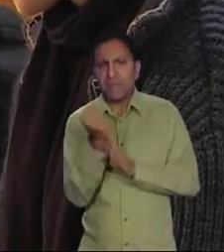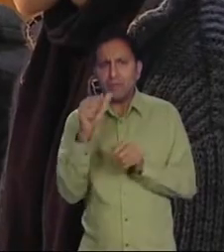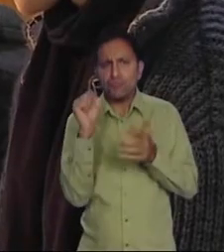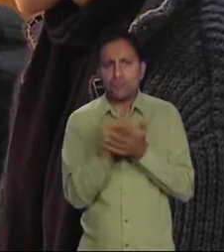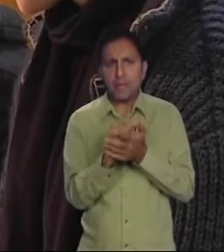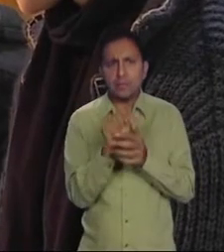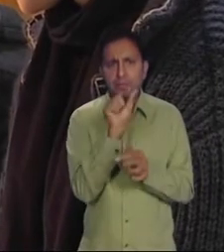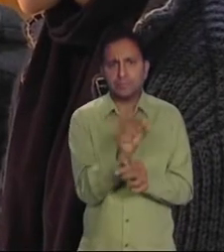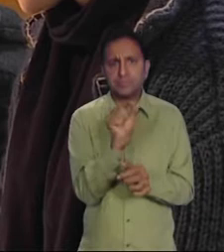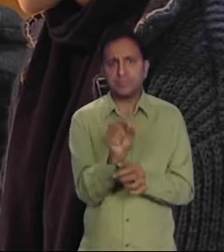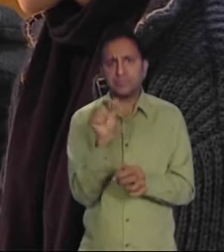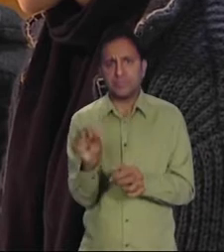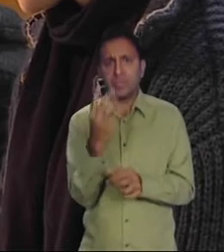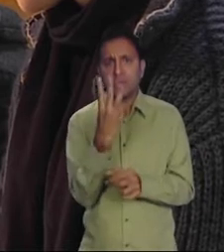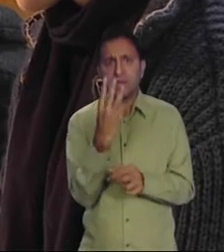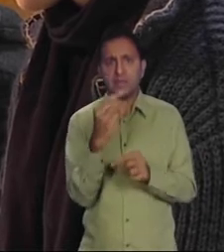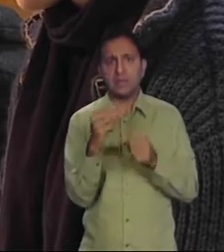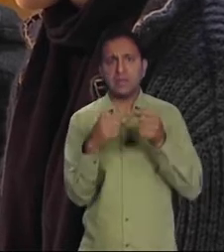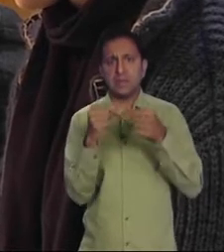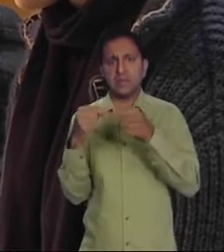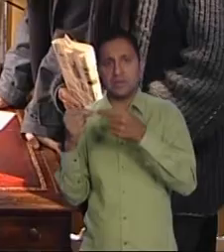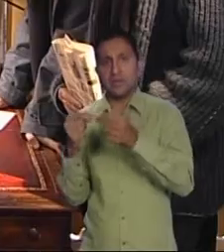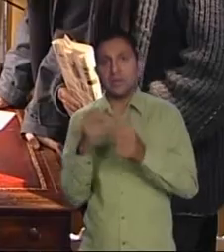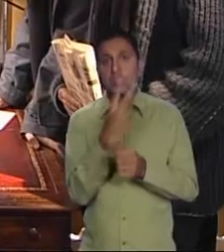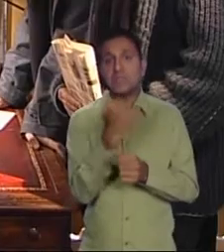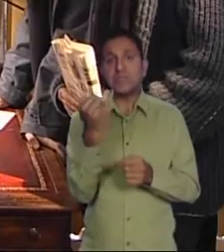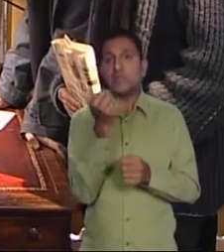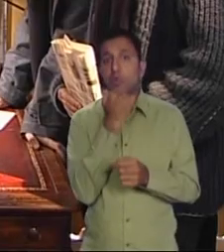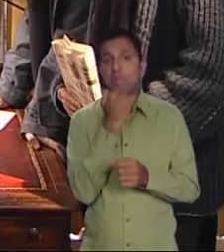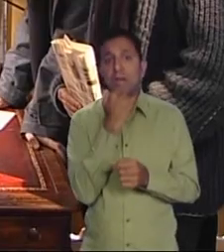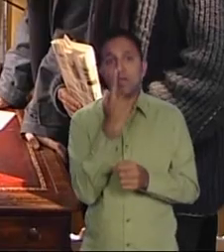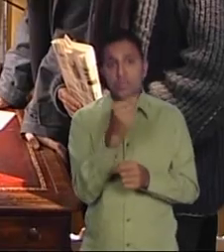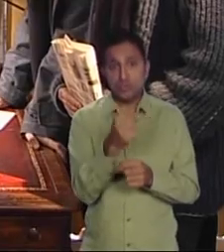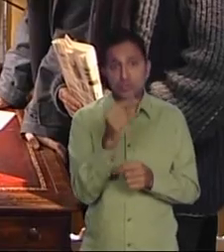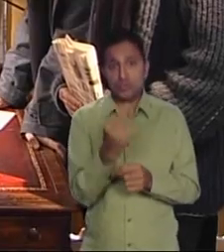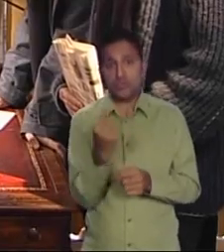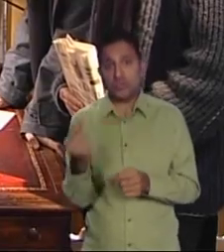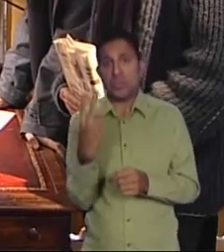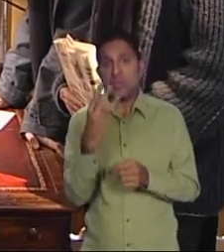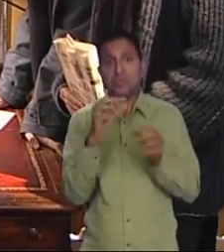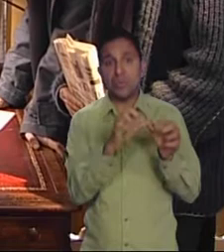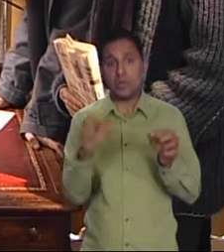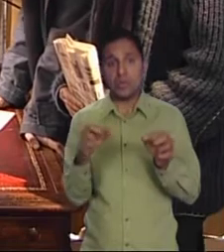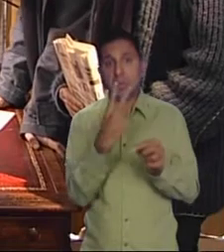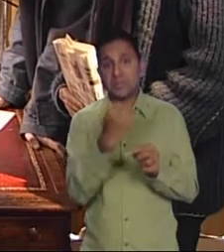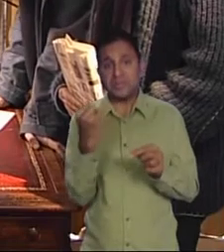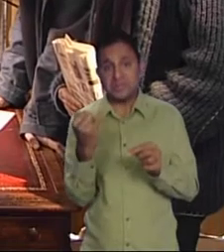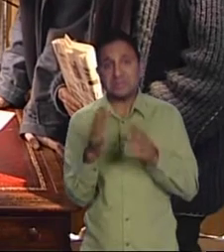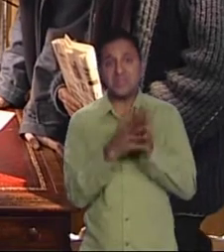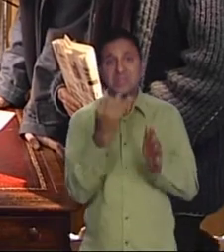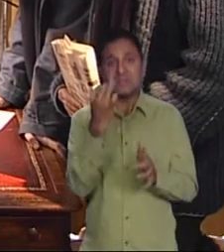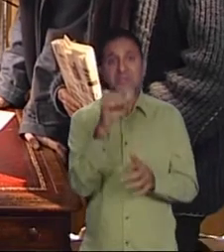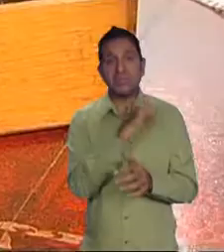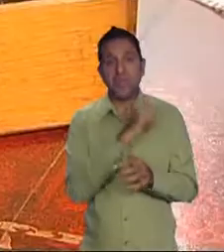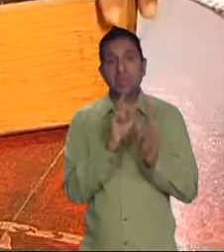With 26 numbers for each rotor, 3 rotors, that's 26 cubed, which is something like 17,000 permutations. In fact, this machine's